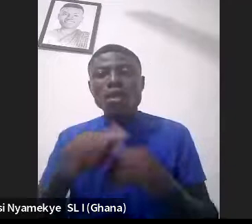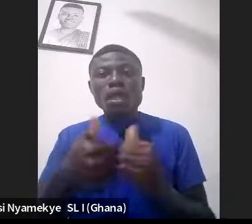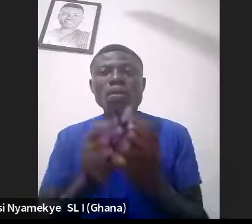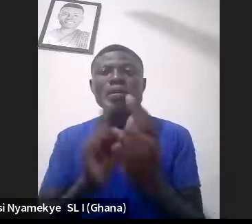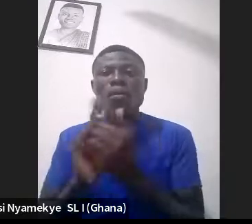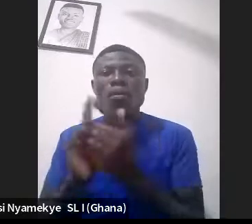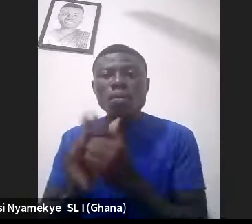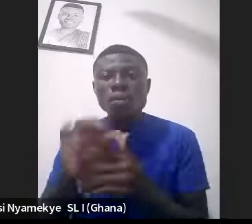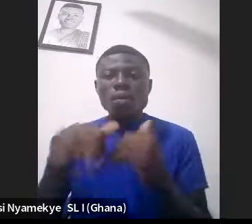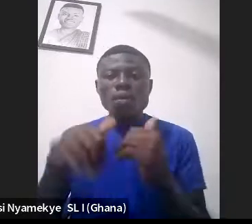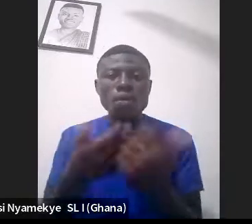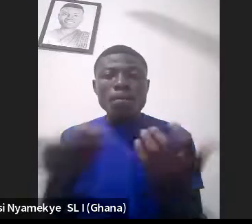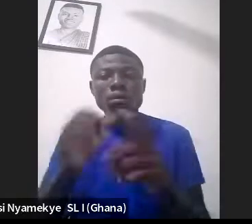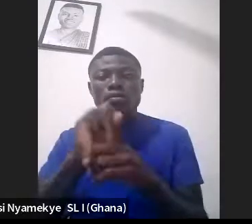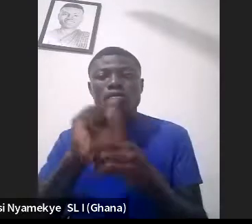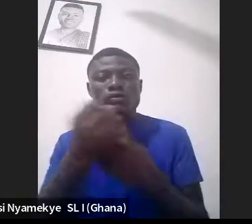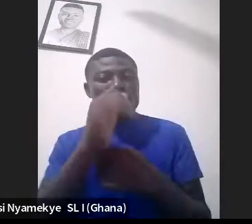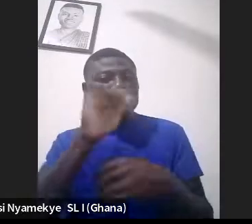whole situation?